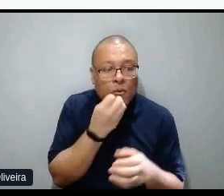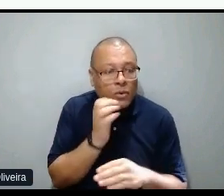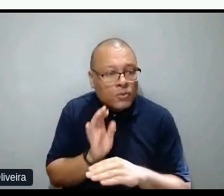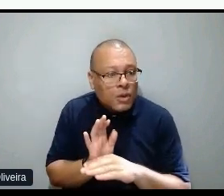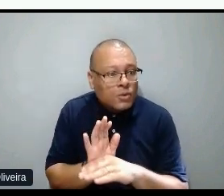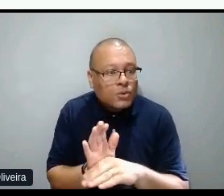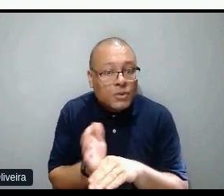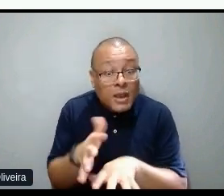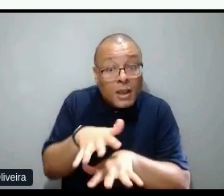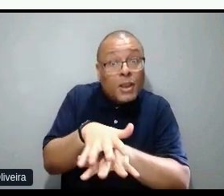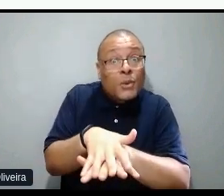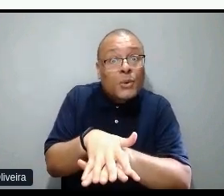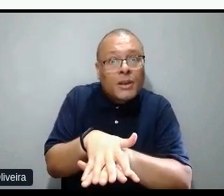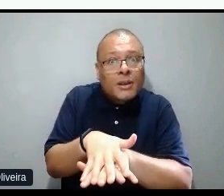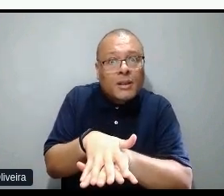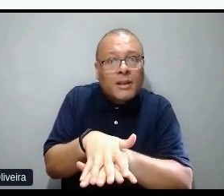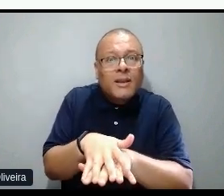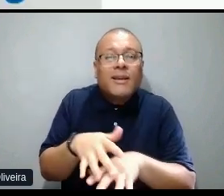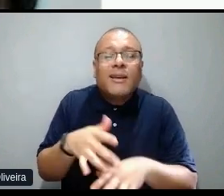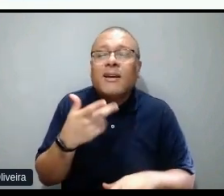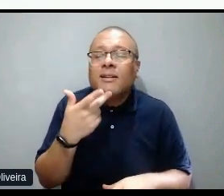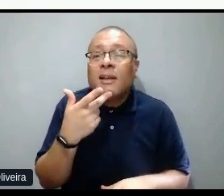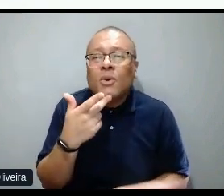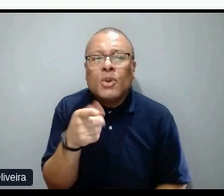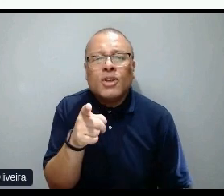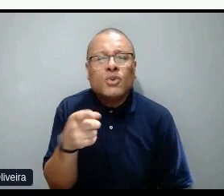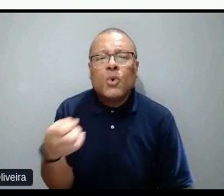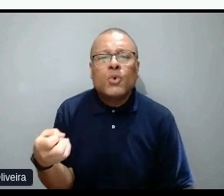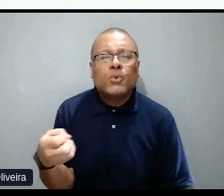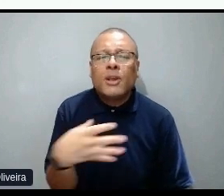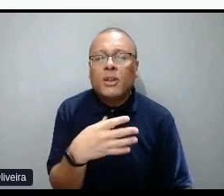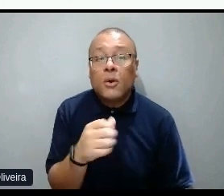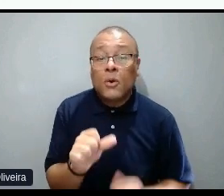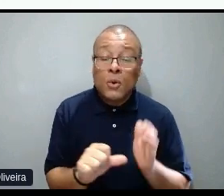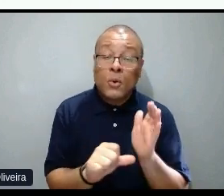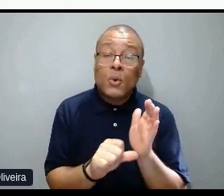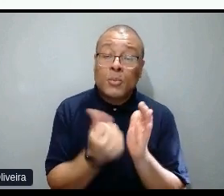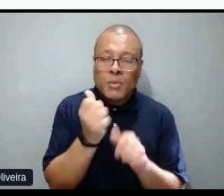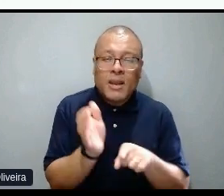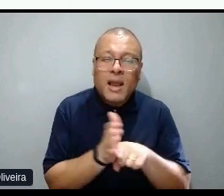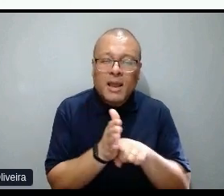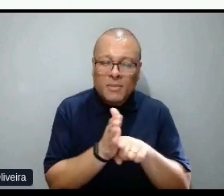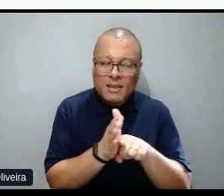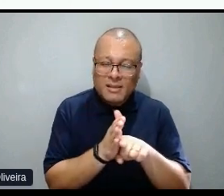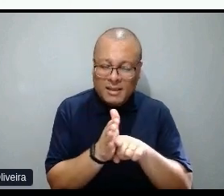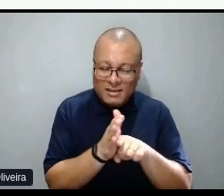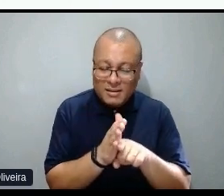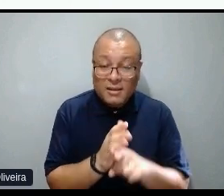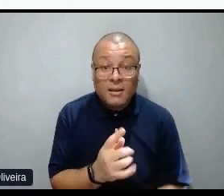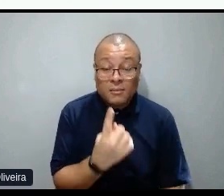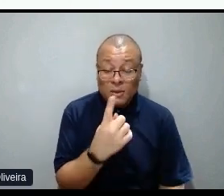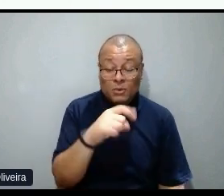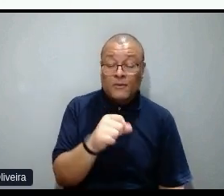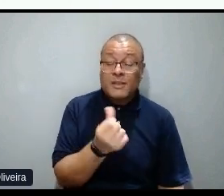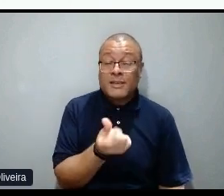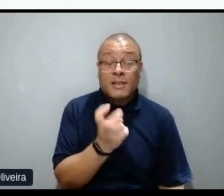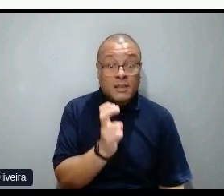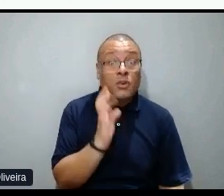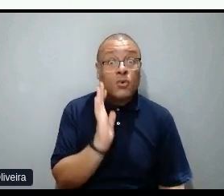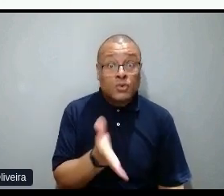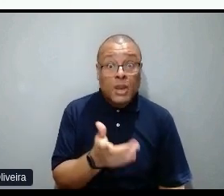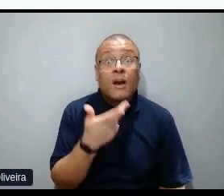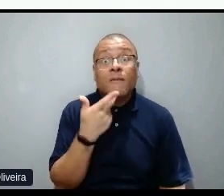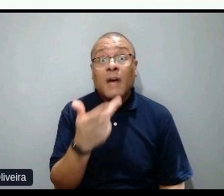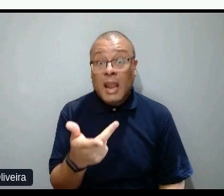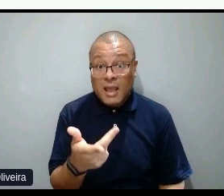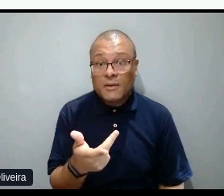So psychological safety is not something new. The first research that I found about this is from 1965,